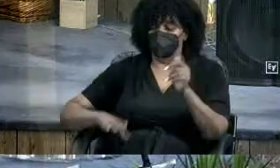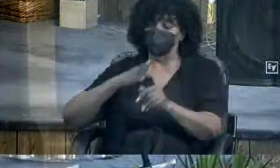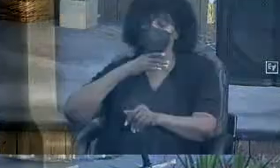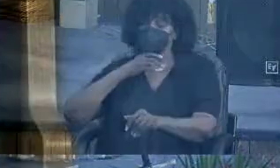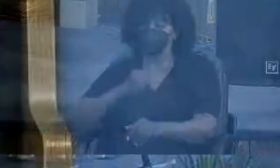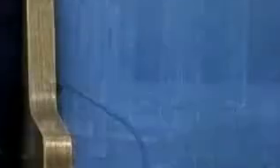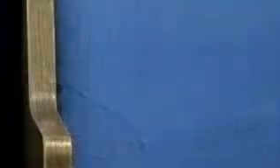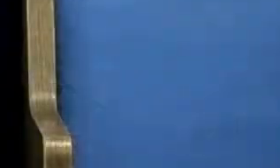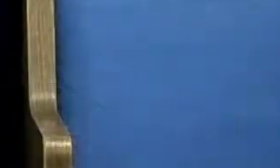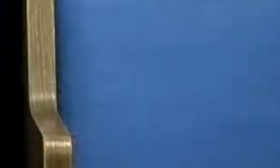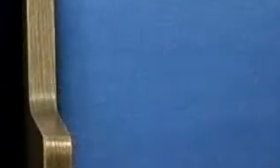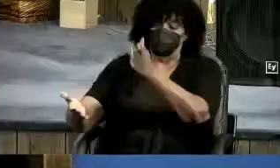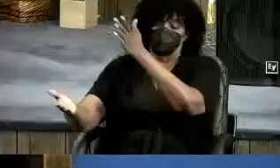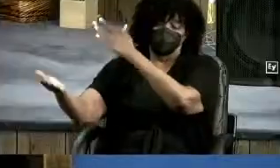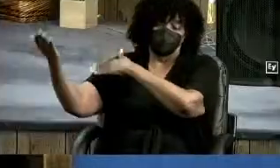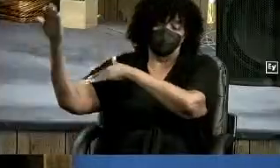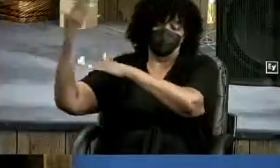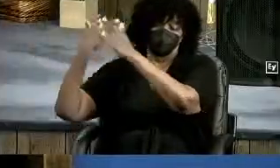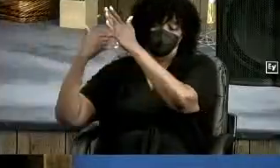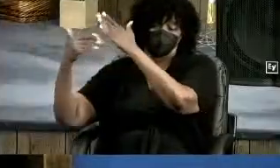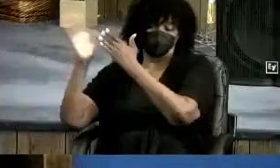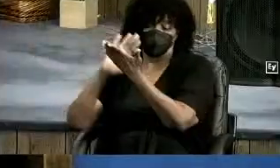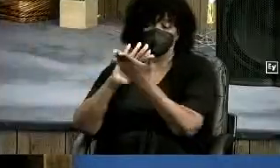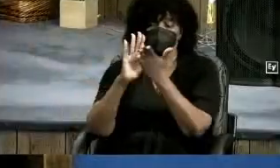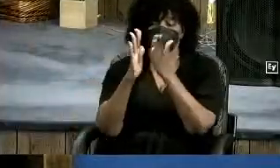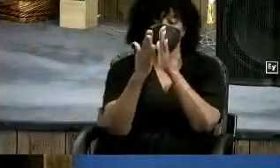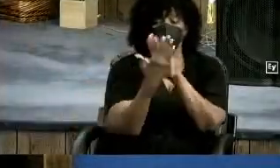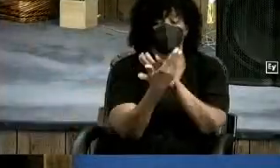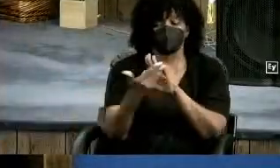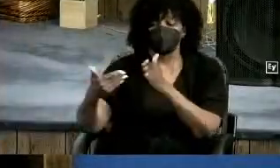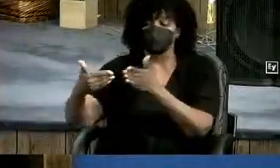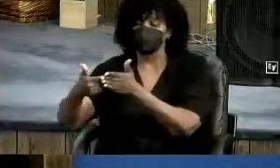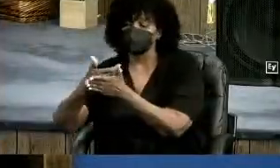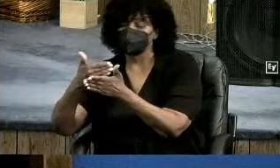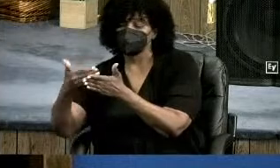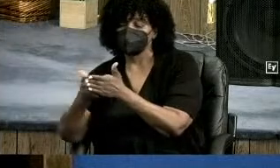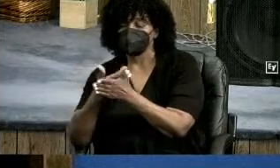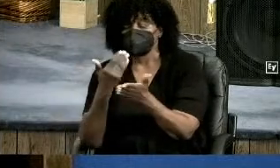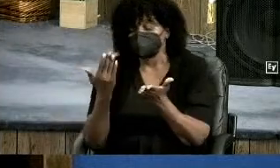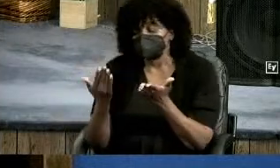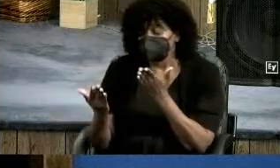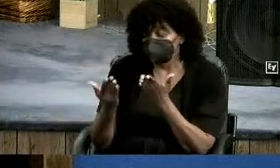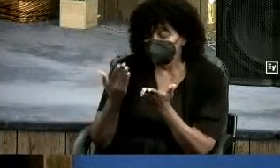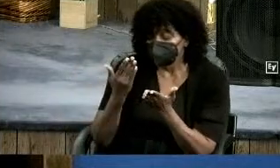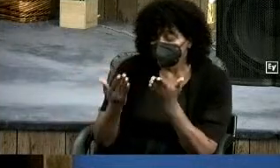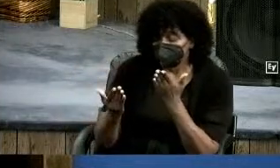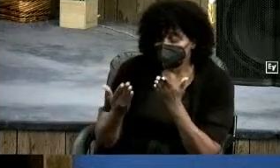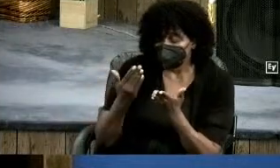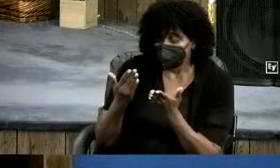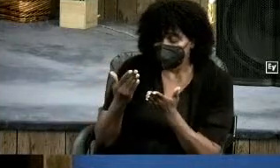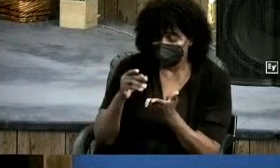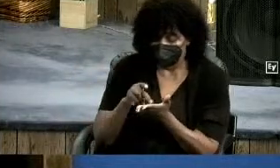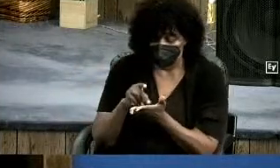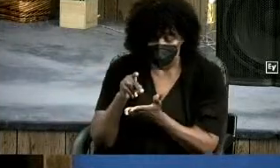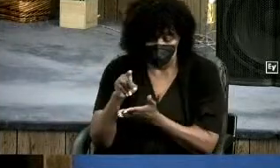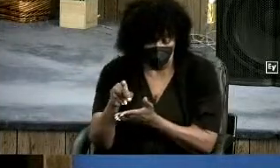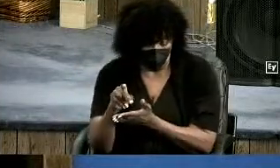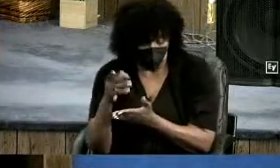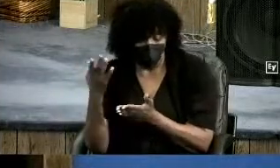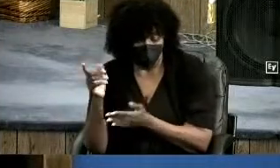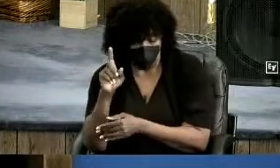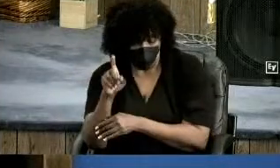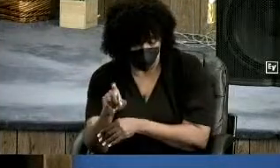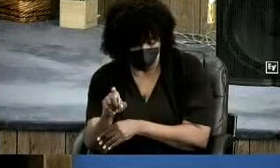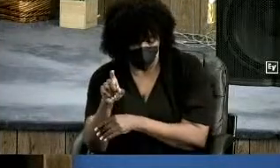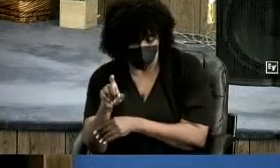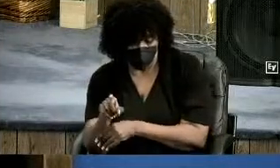passed away and all things become new. The bill collector may see the same old person, but God knows who you are.